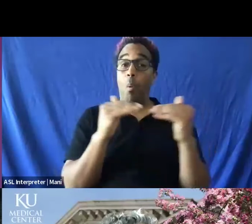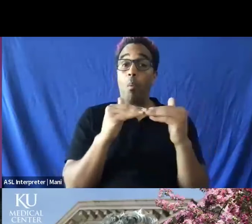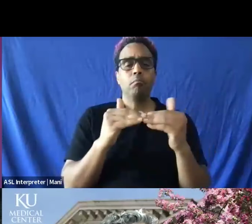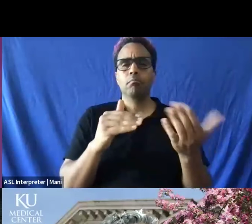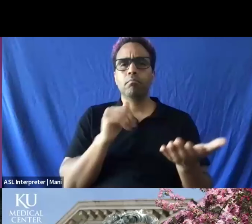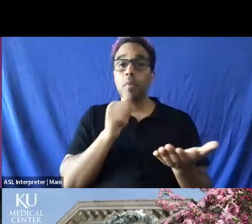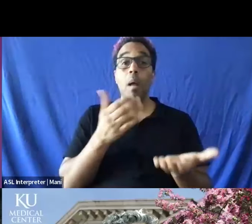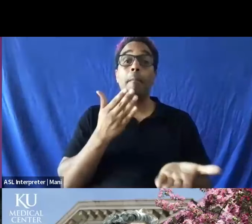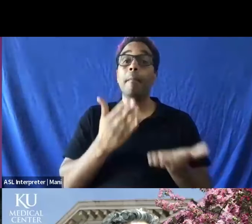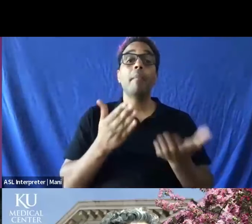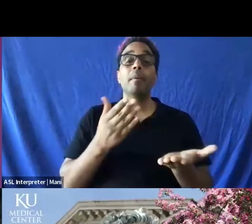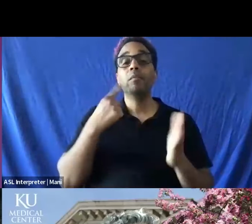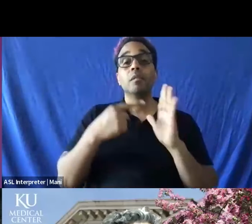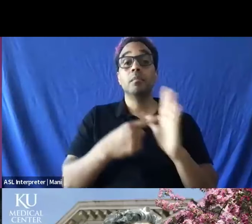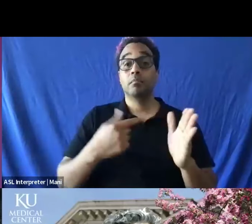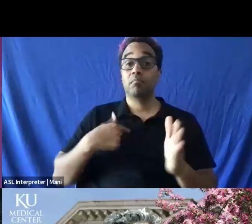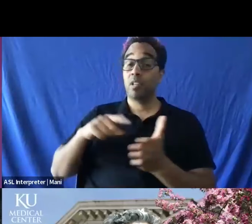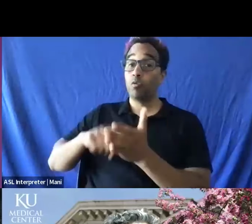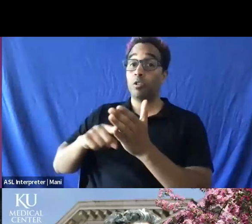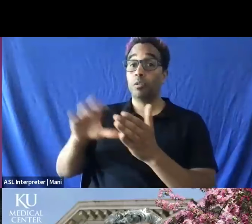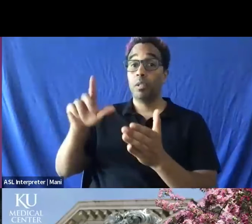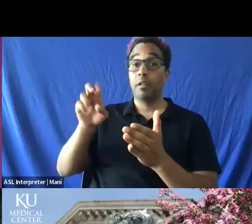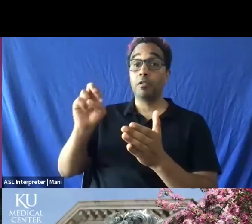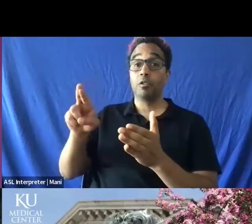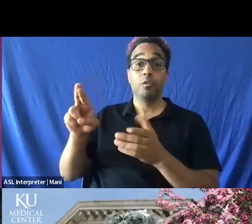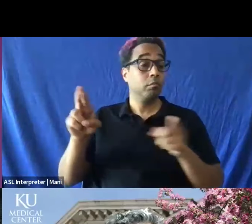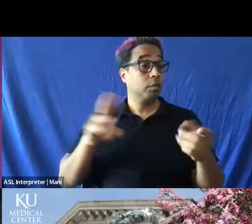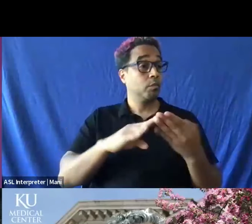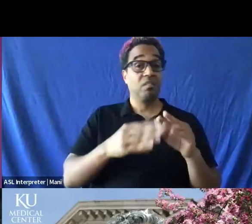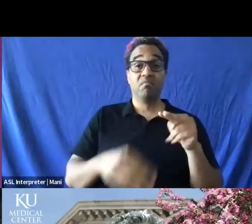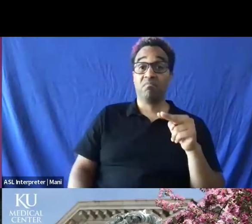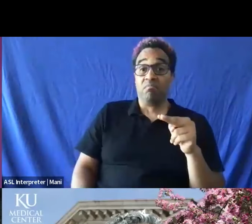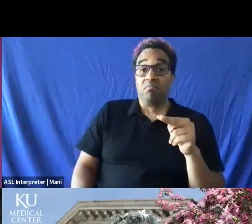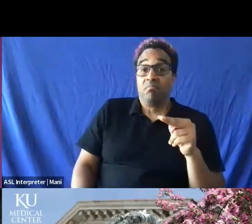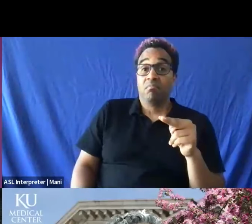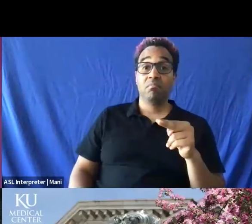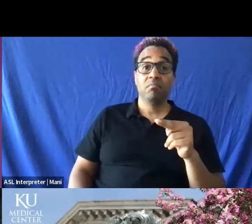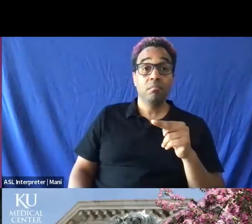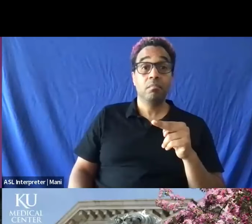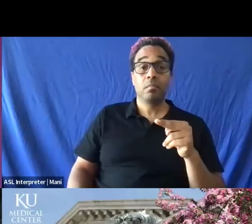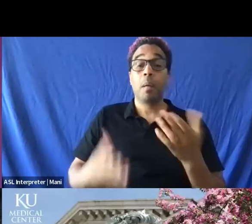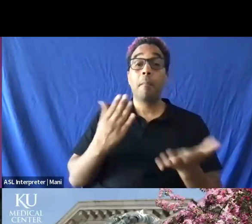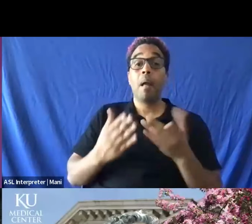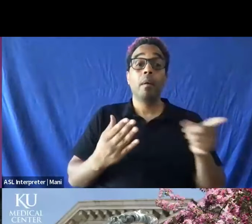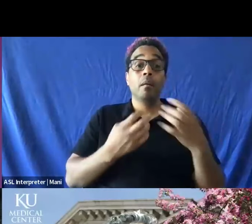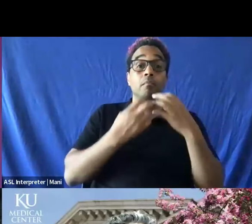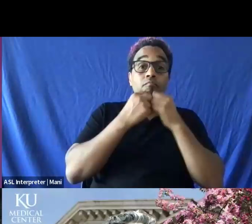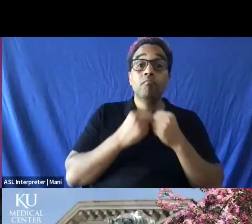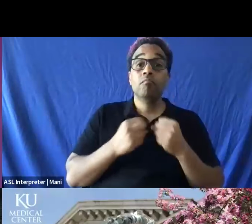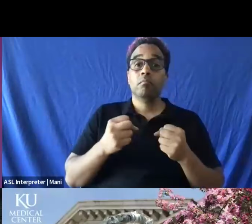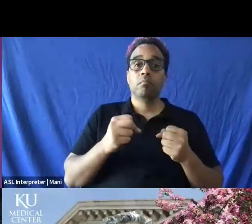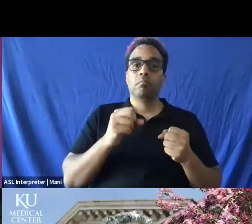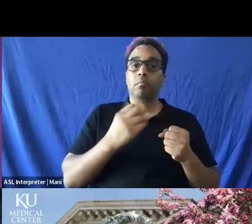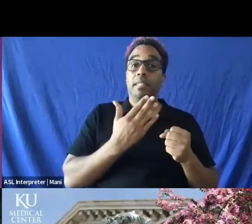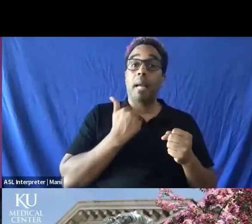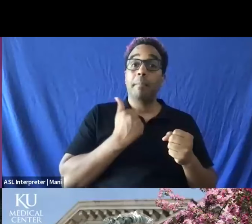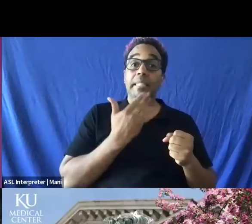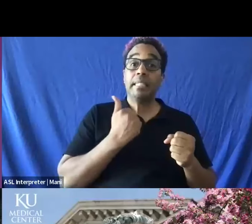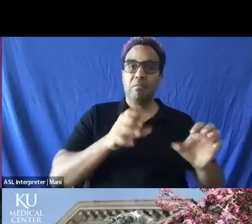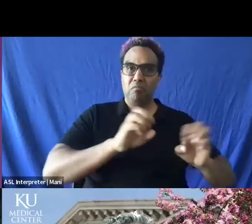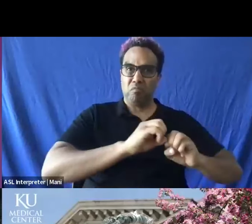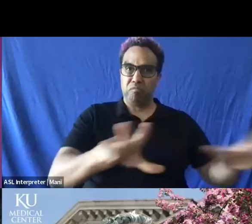I'm a cancer researcher. What may matter to them is that they have uncontrolled diabetes in their community. That means we